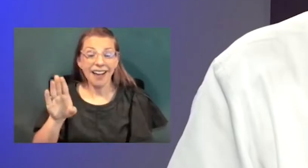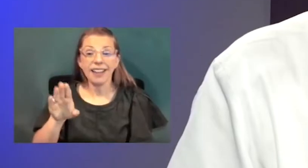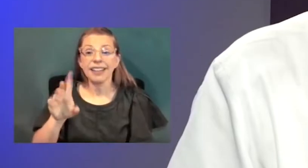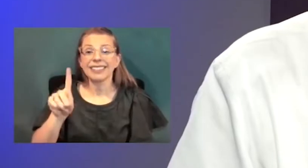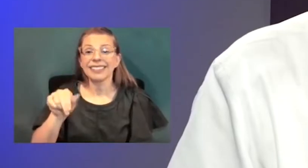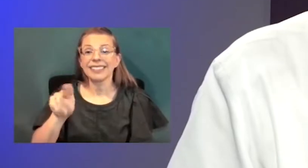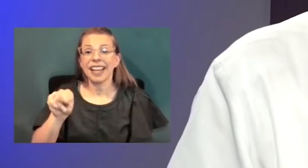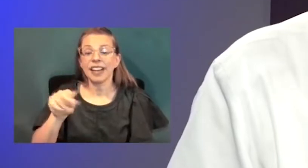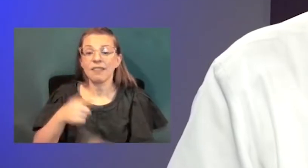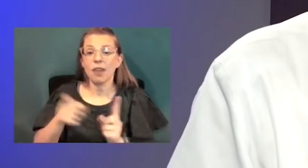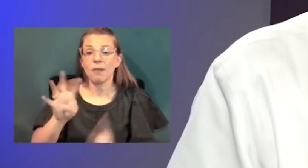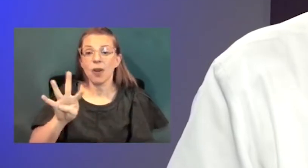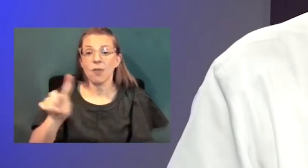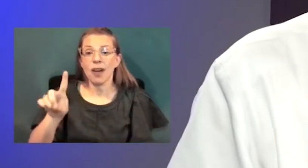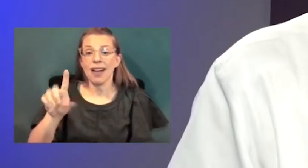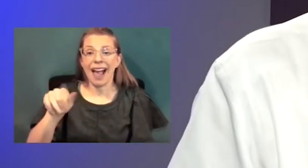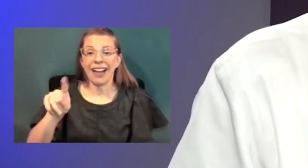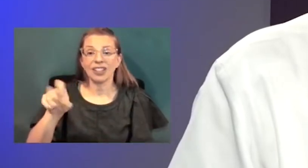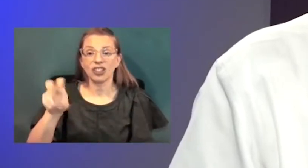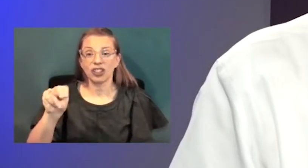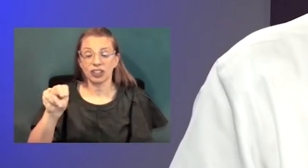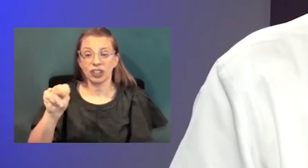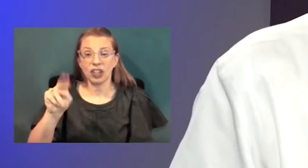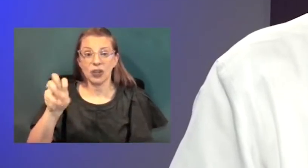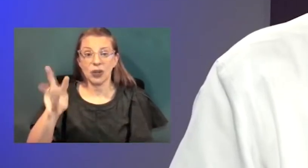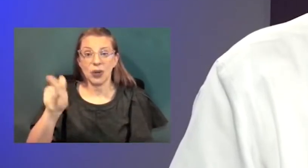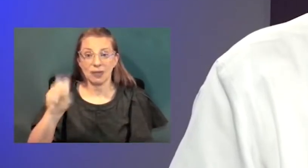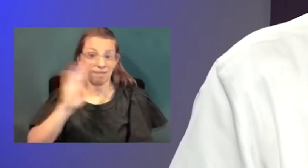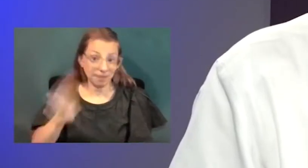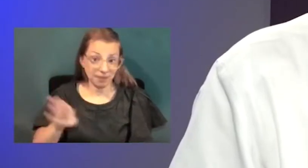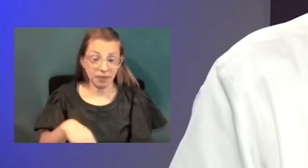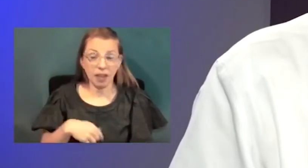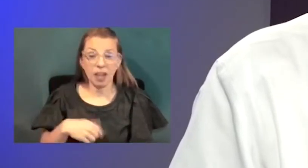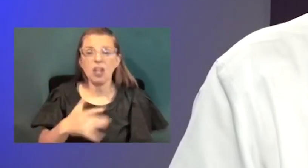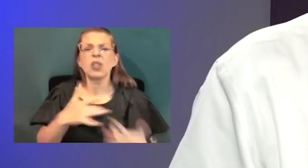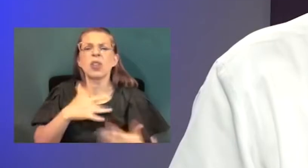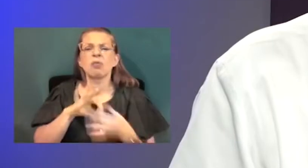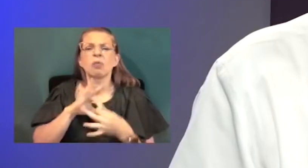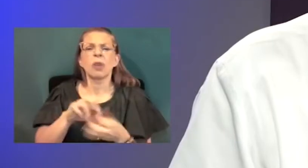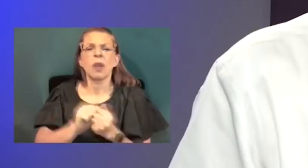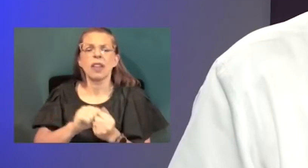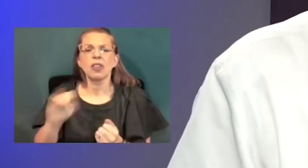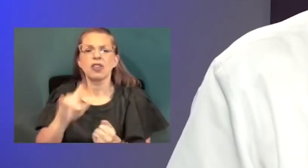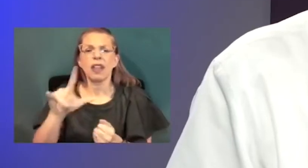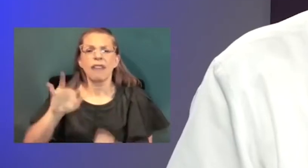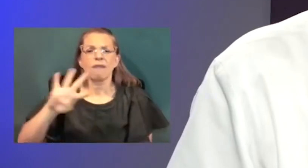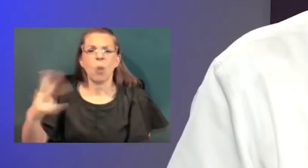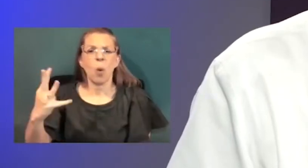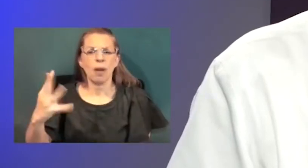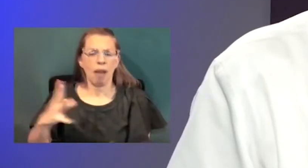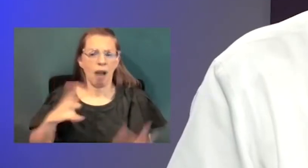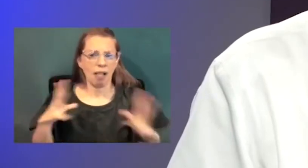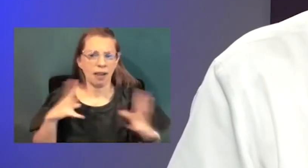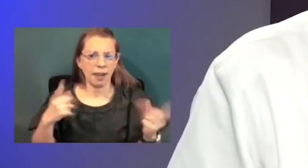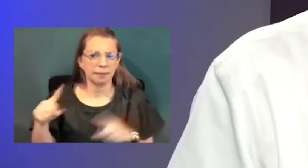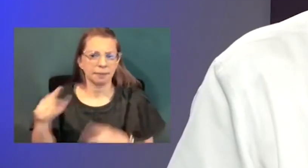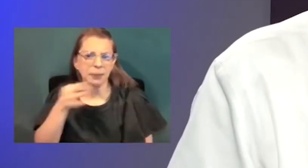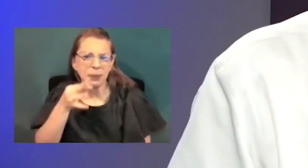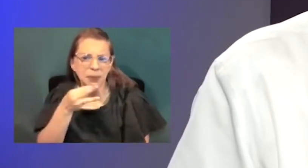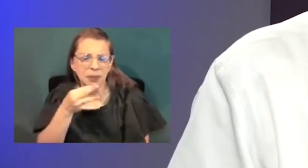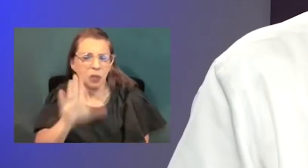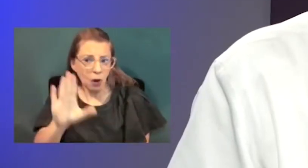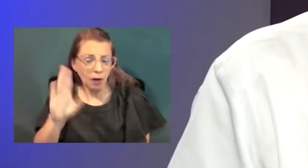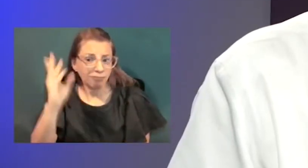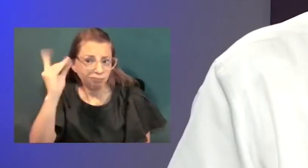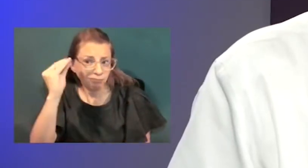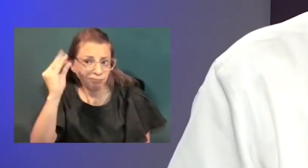Action News. I wanted to gauge your concern regarding the 4th of July holiday coming up. and about